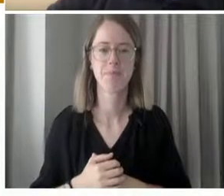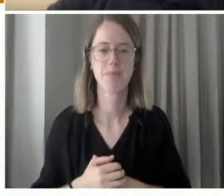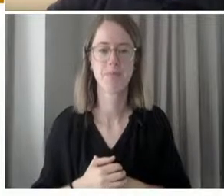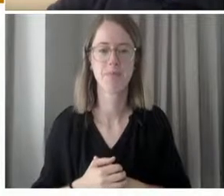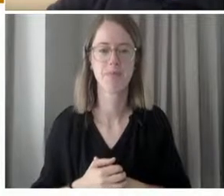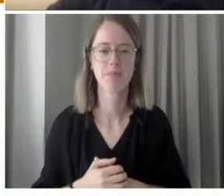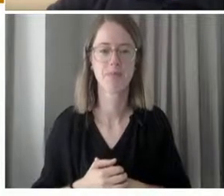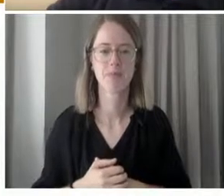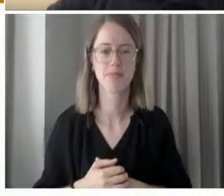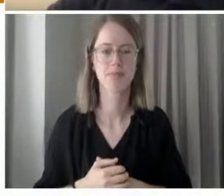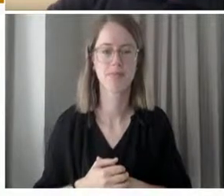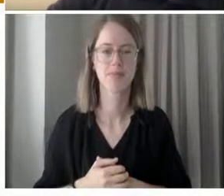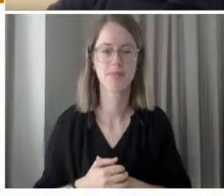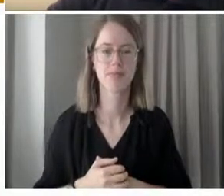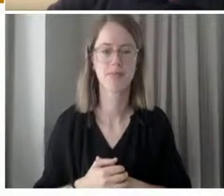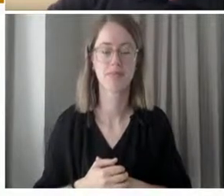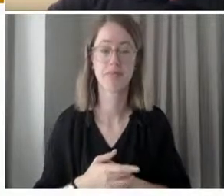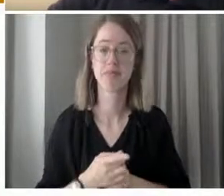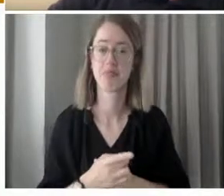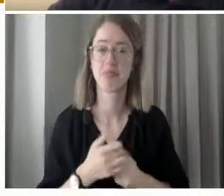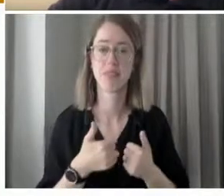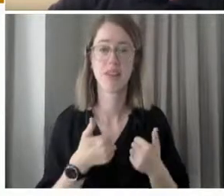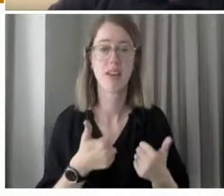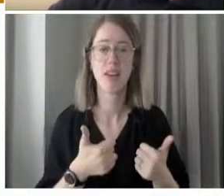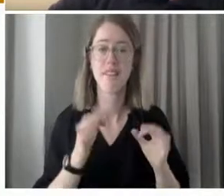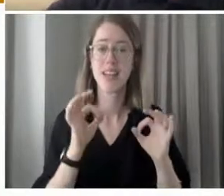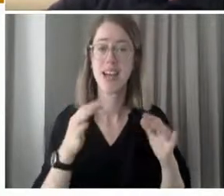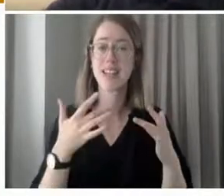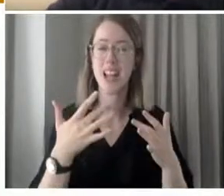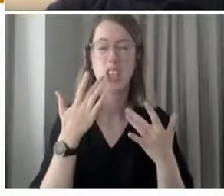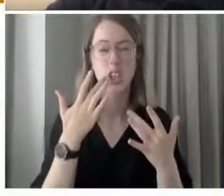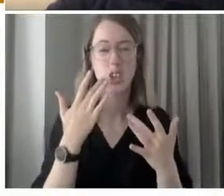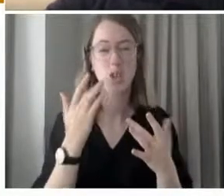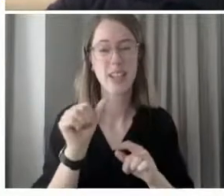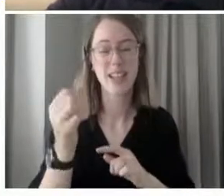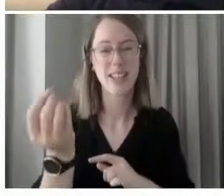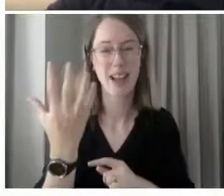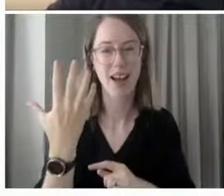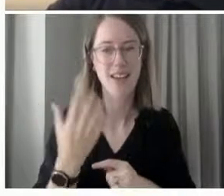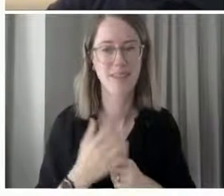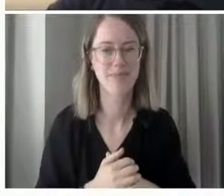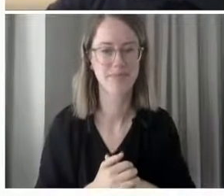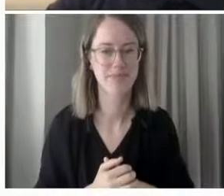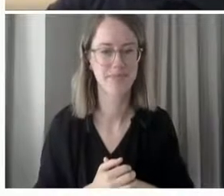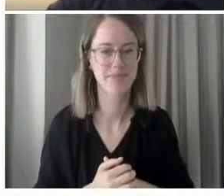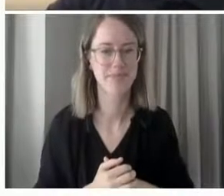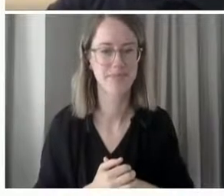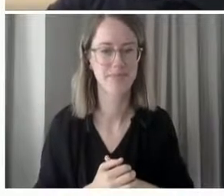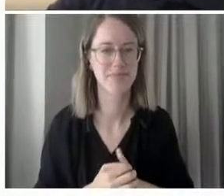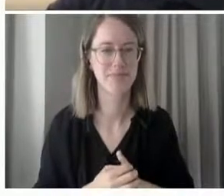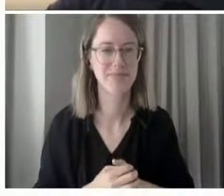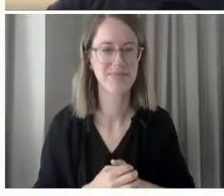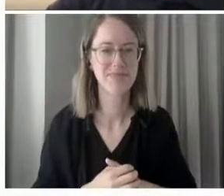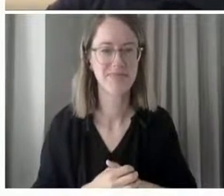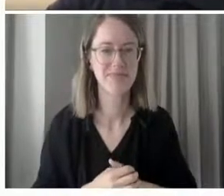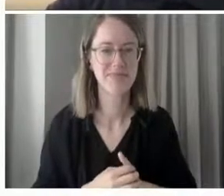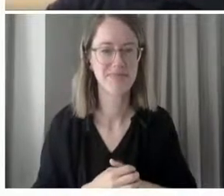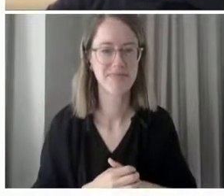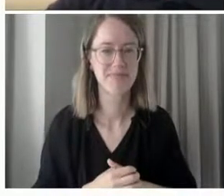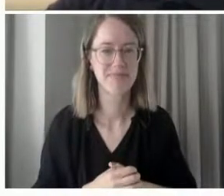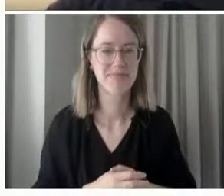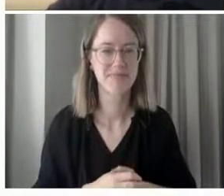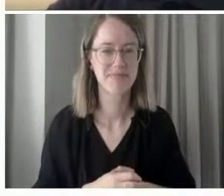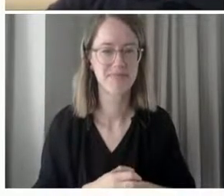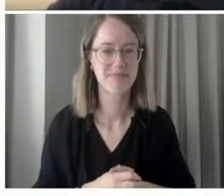So this is all fantastic until I show you the next slide, which is this, which is that